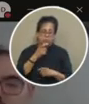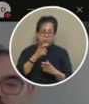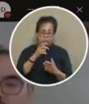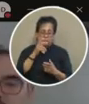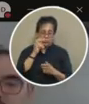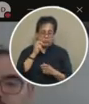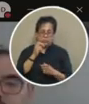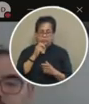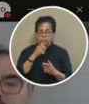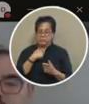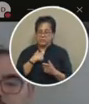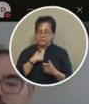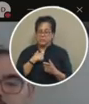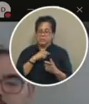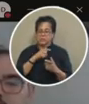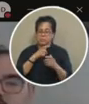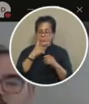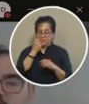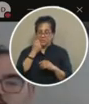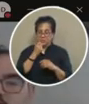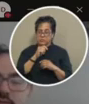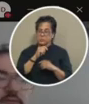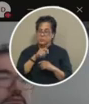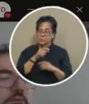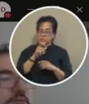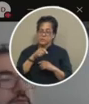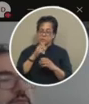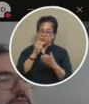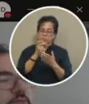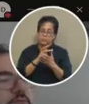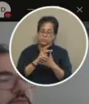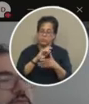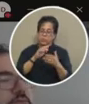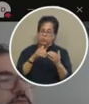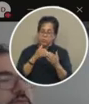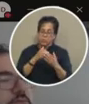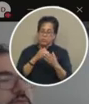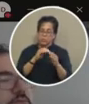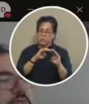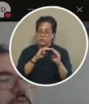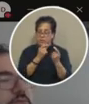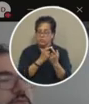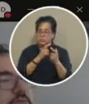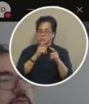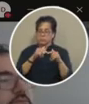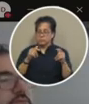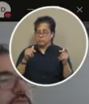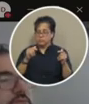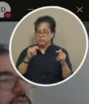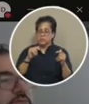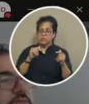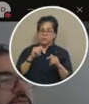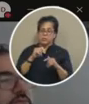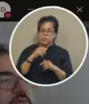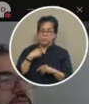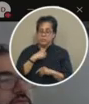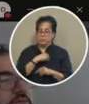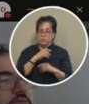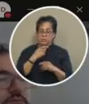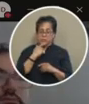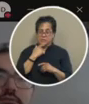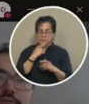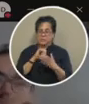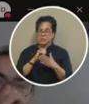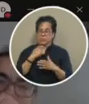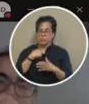this feedback at the COG. Because you do need the approval of all of the county of government members for this item, I would just ask that,